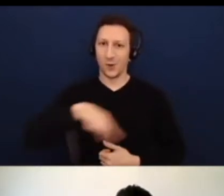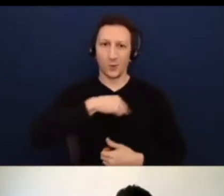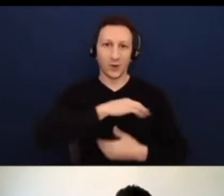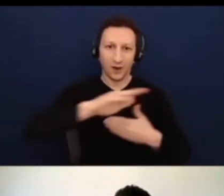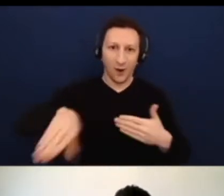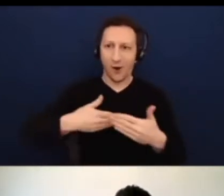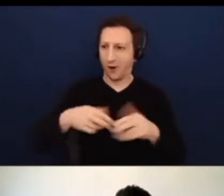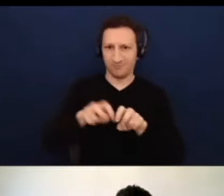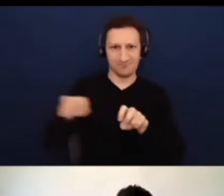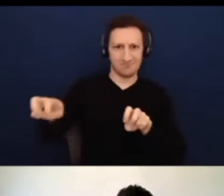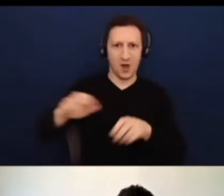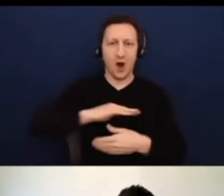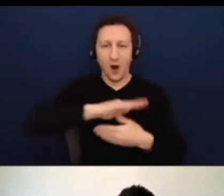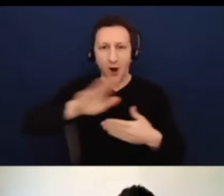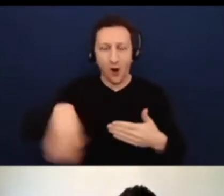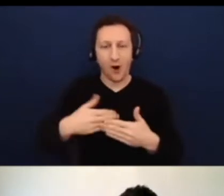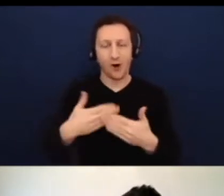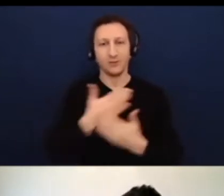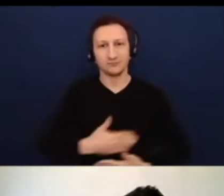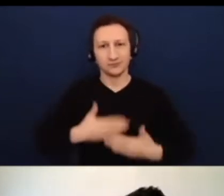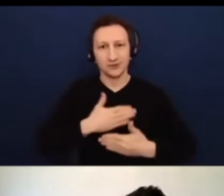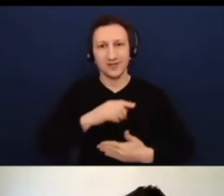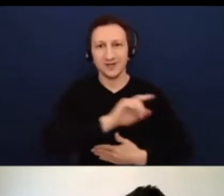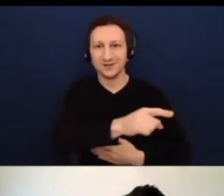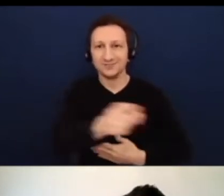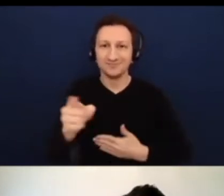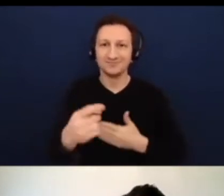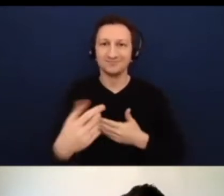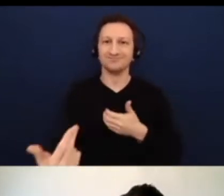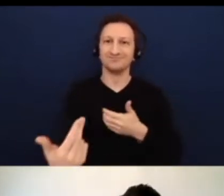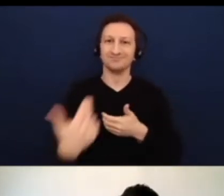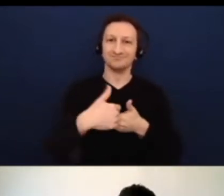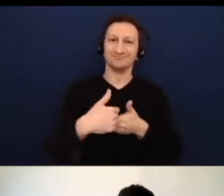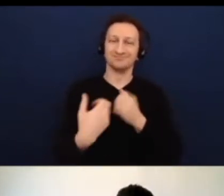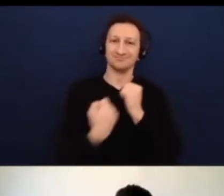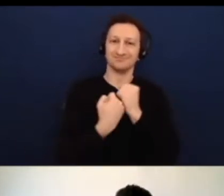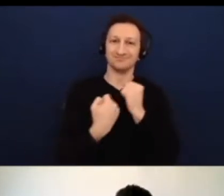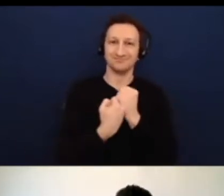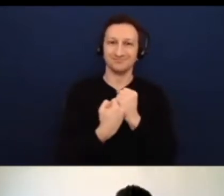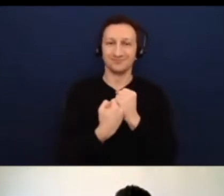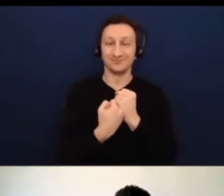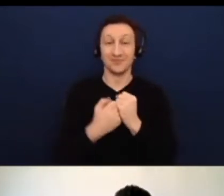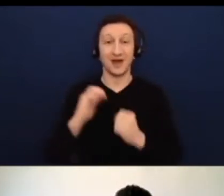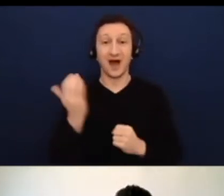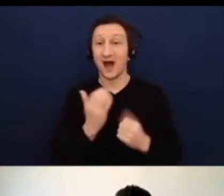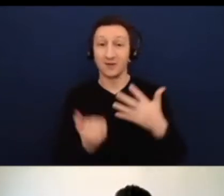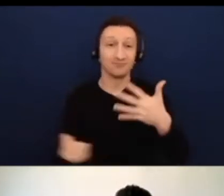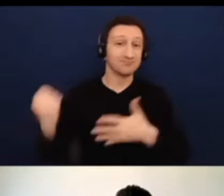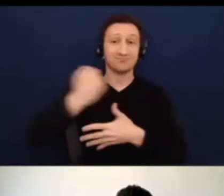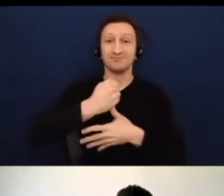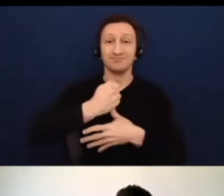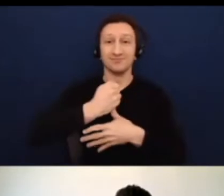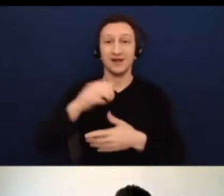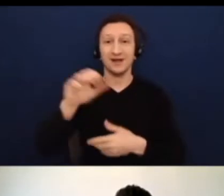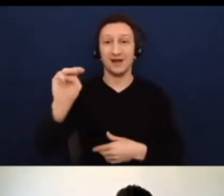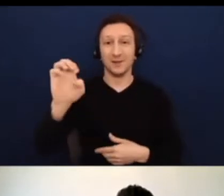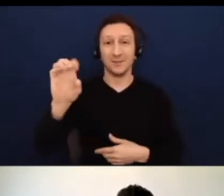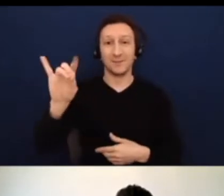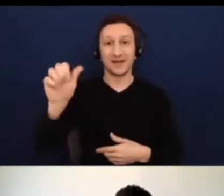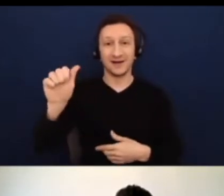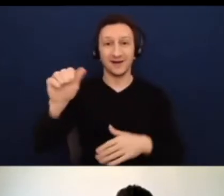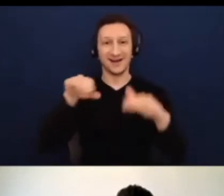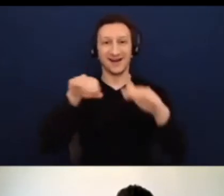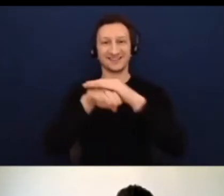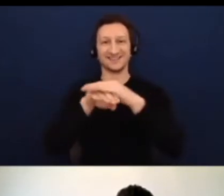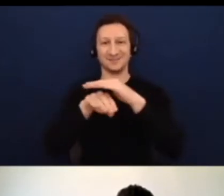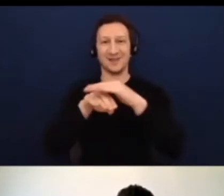are equally invested in the outcome of media accessibility and the outreach and the inclusion of it as we move forward in